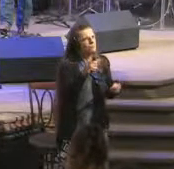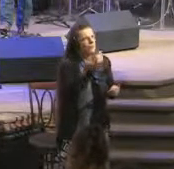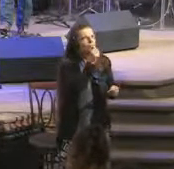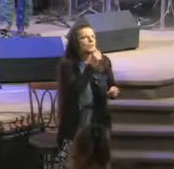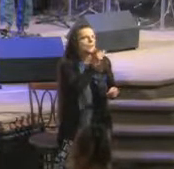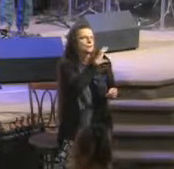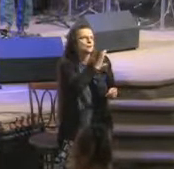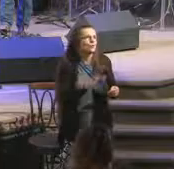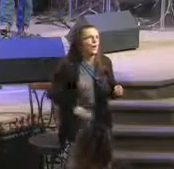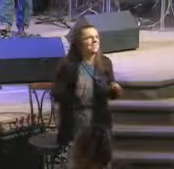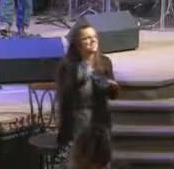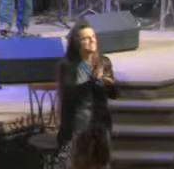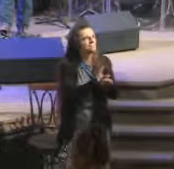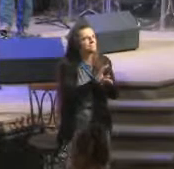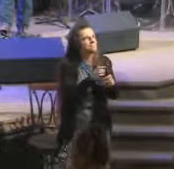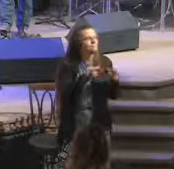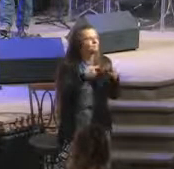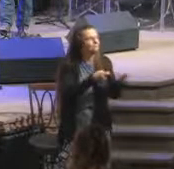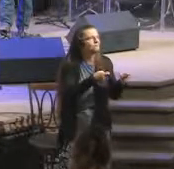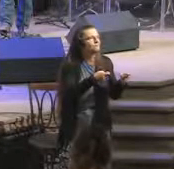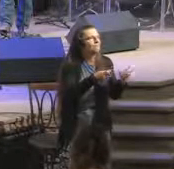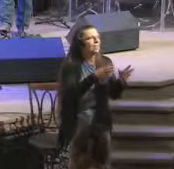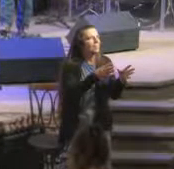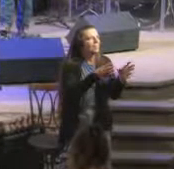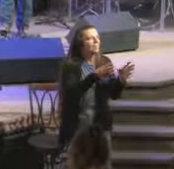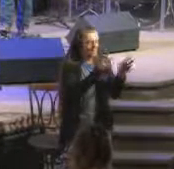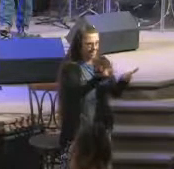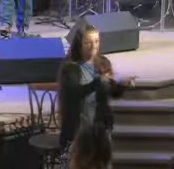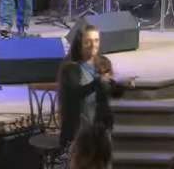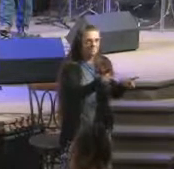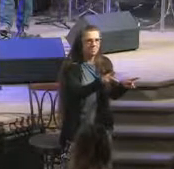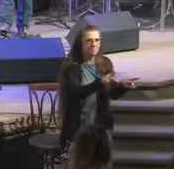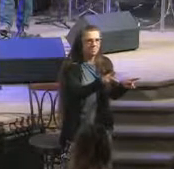the church, its leadership, and its people.